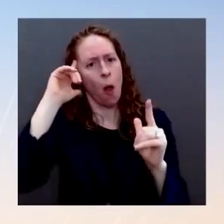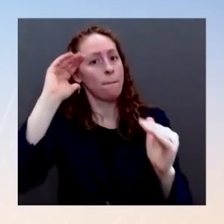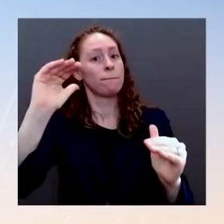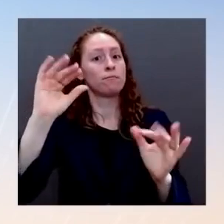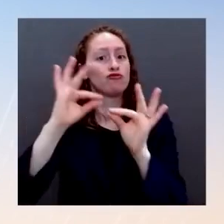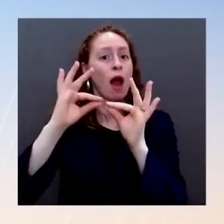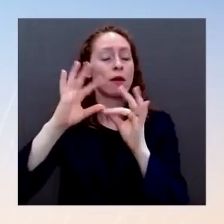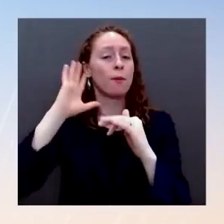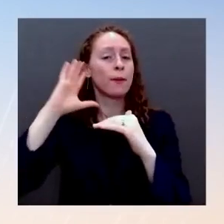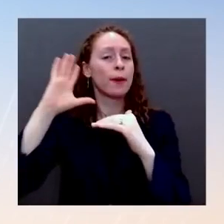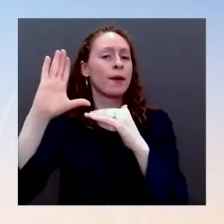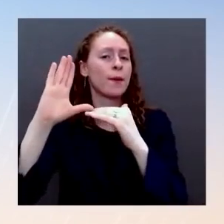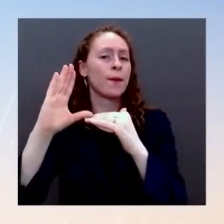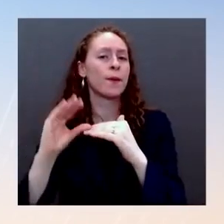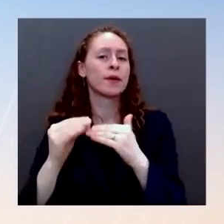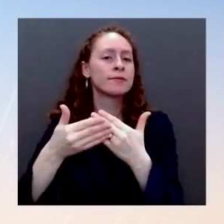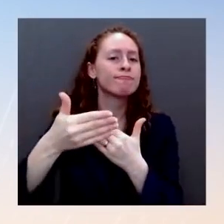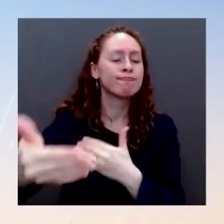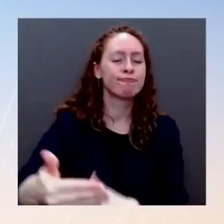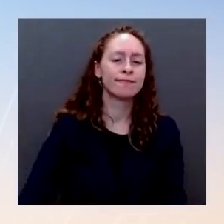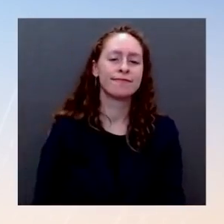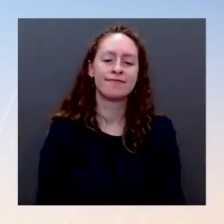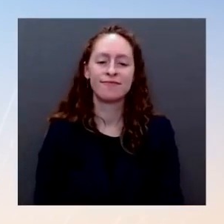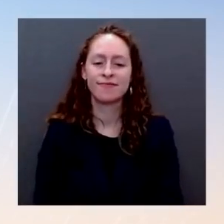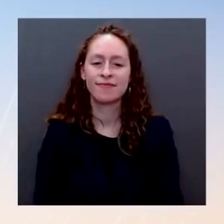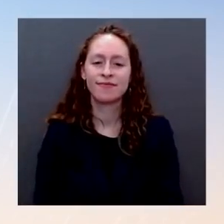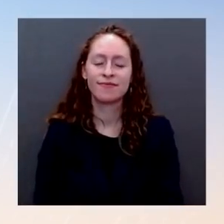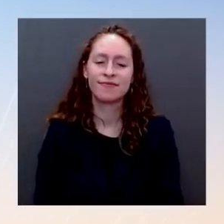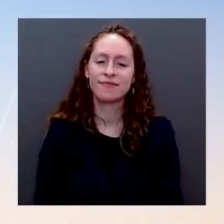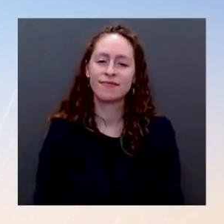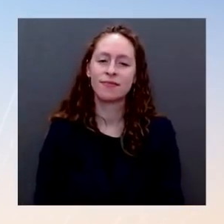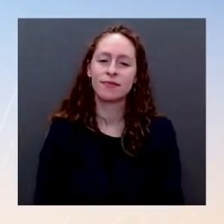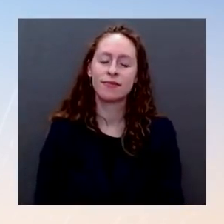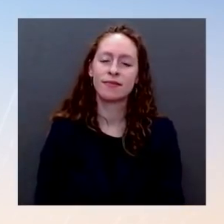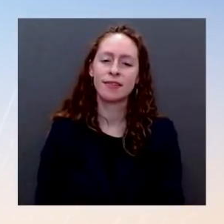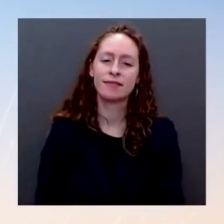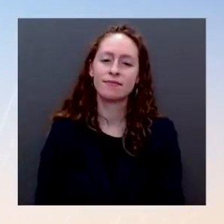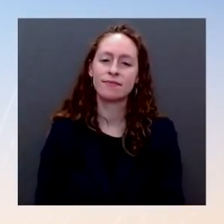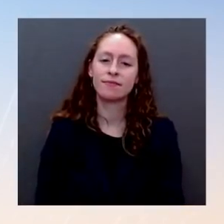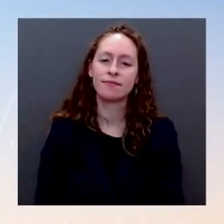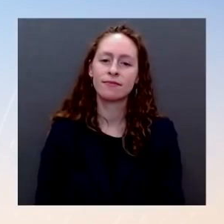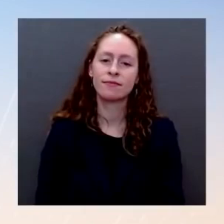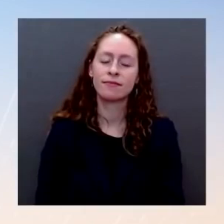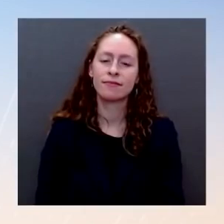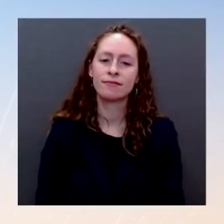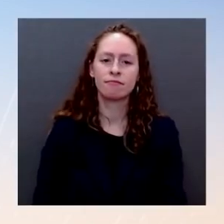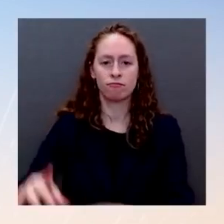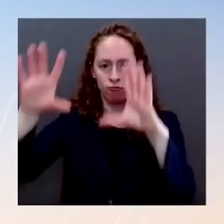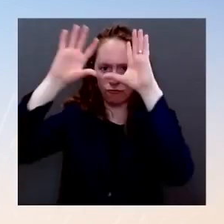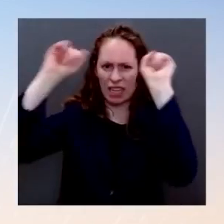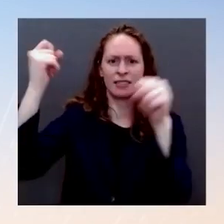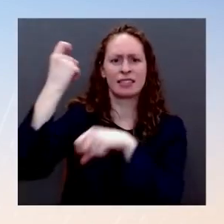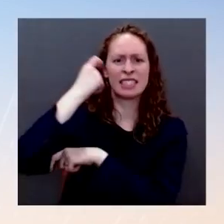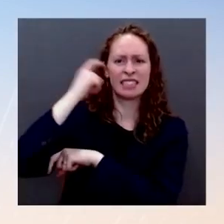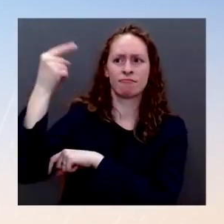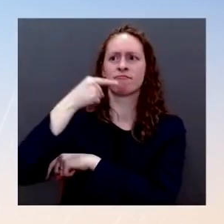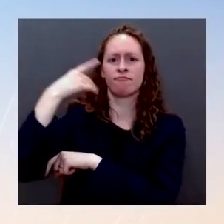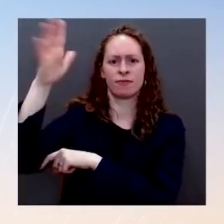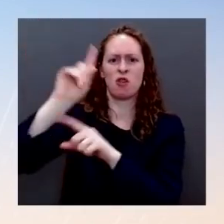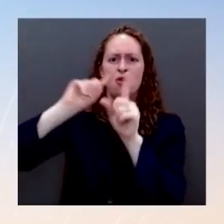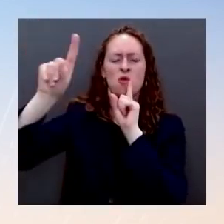Has he ruled out ordering more of Merck's pill, which is easier, quicker to make, but had less effective results in its